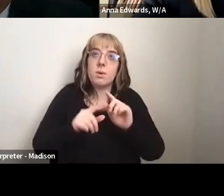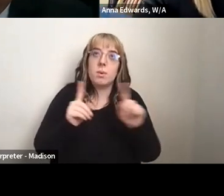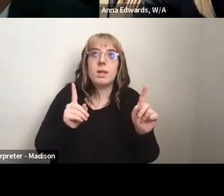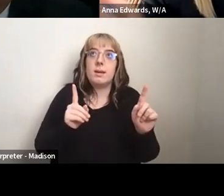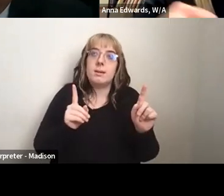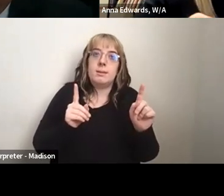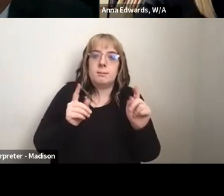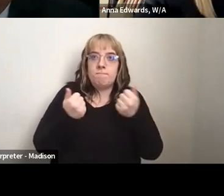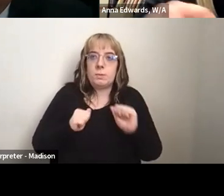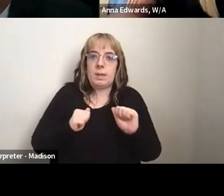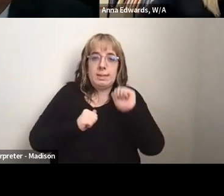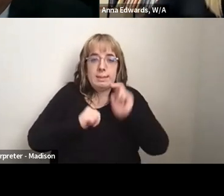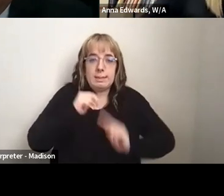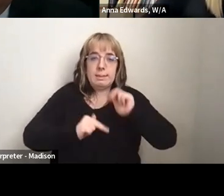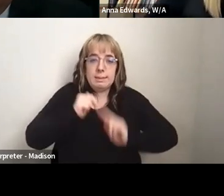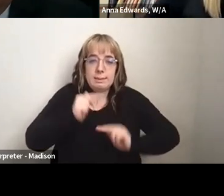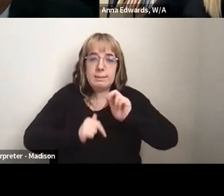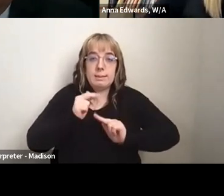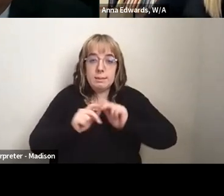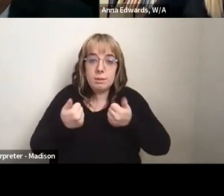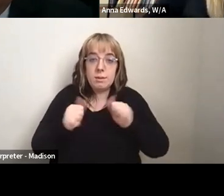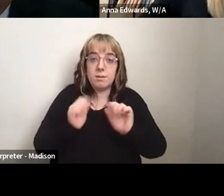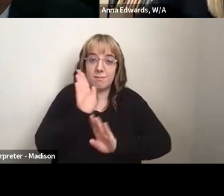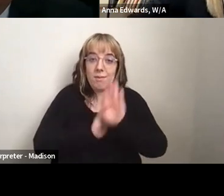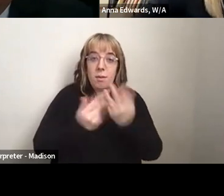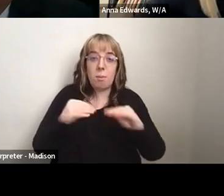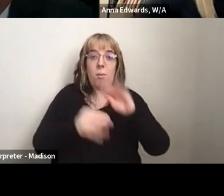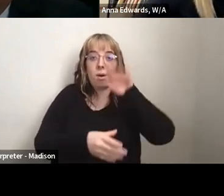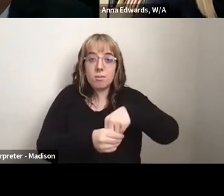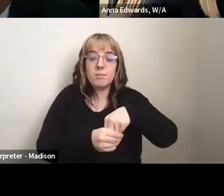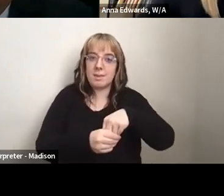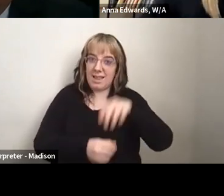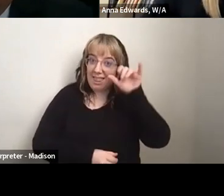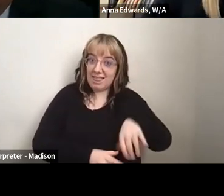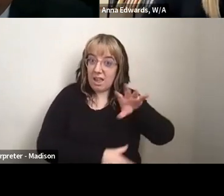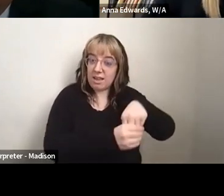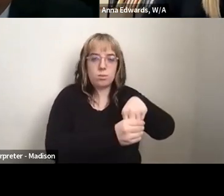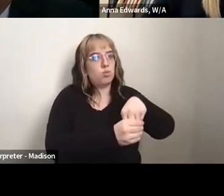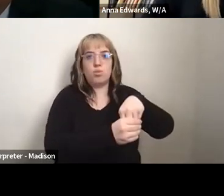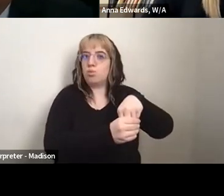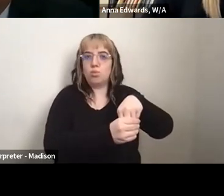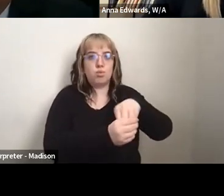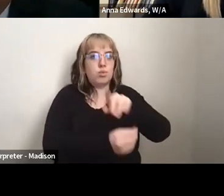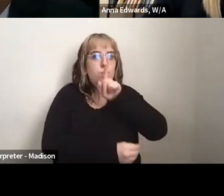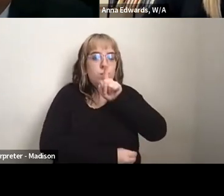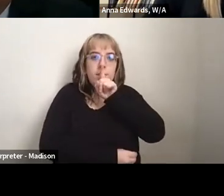scaffold and to work with engagement. Engagement has been such a piece that